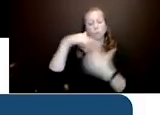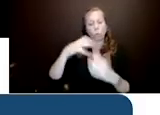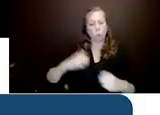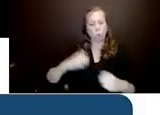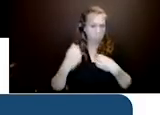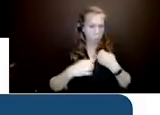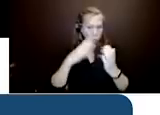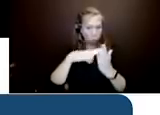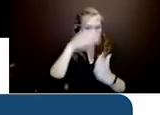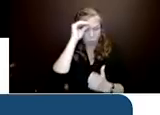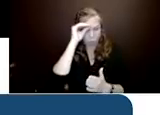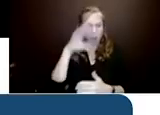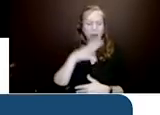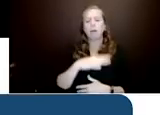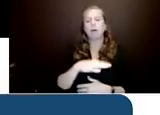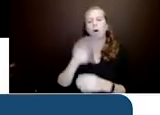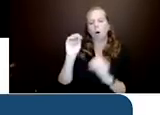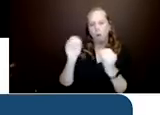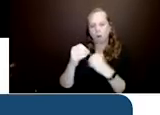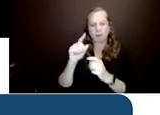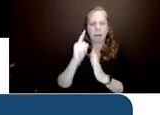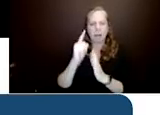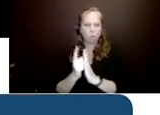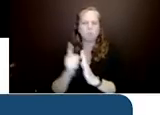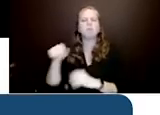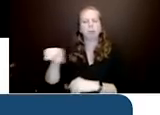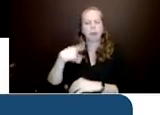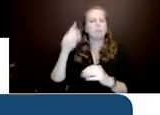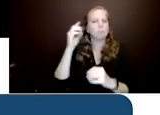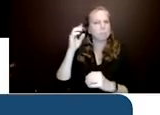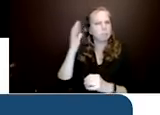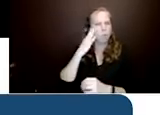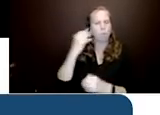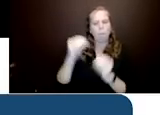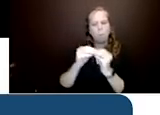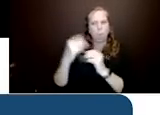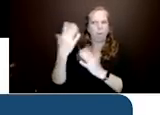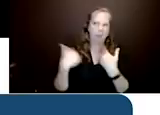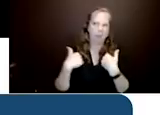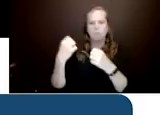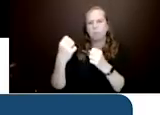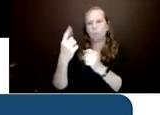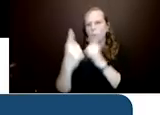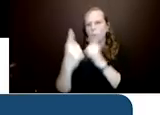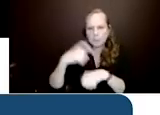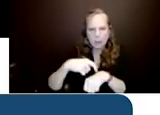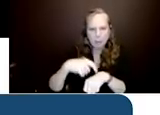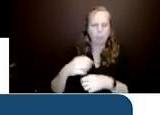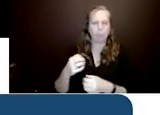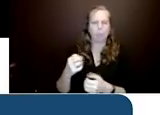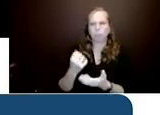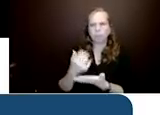support, and office hours so that students can have more one-on-one time or a response to